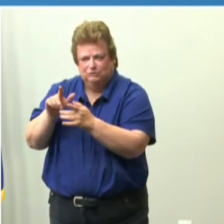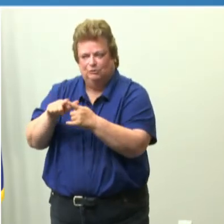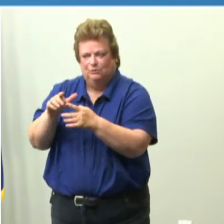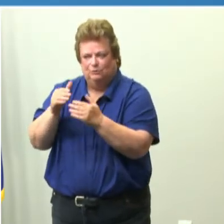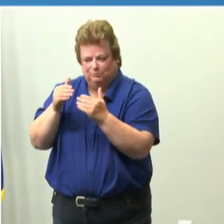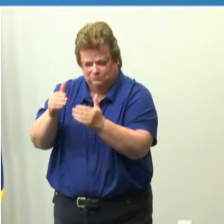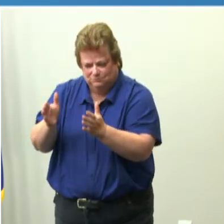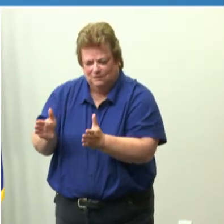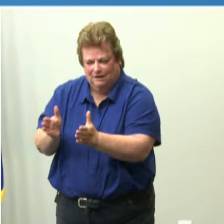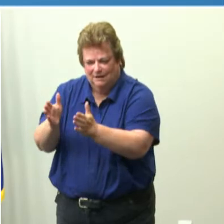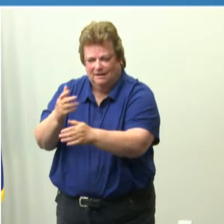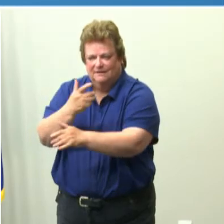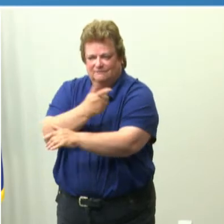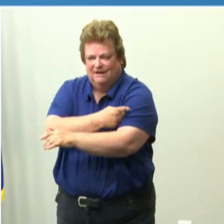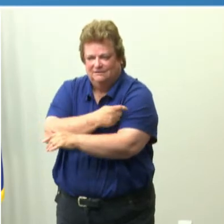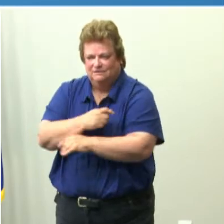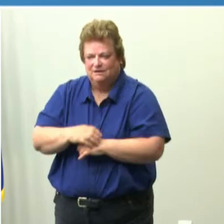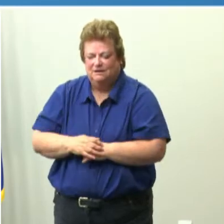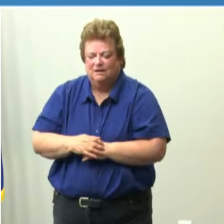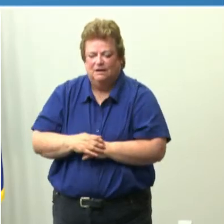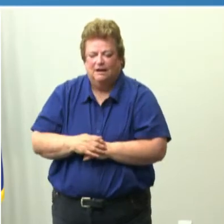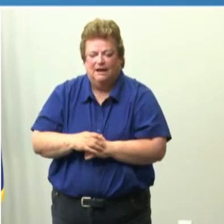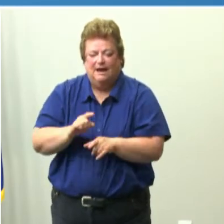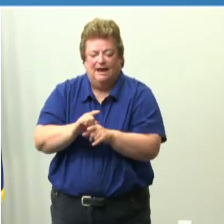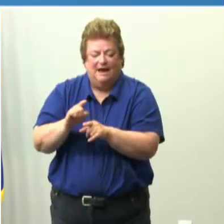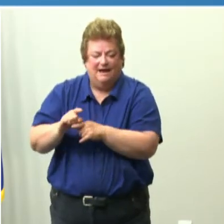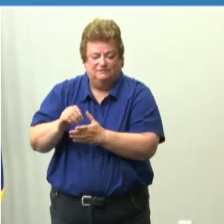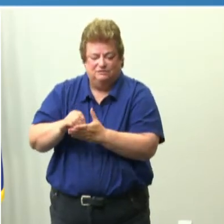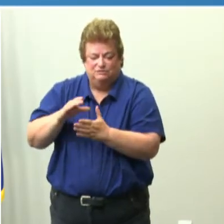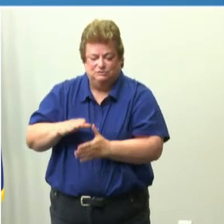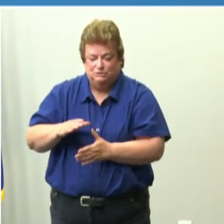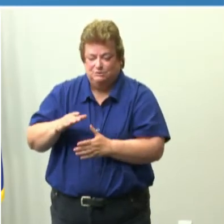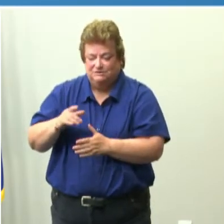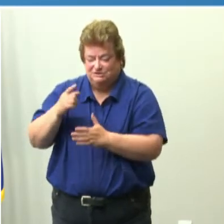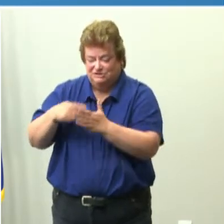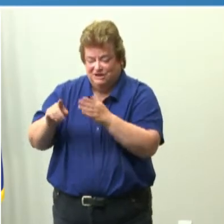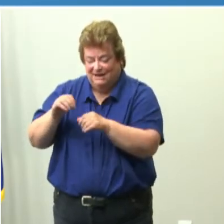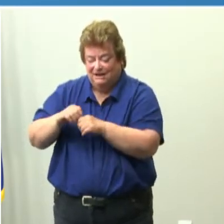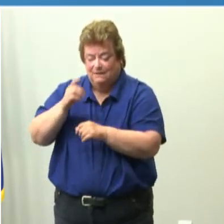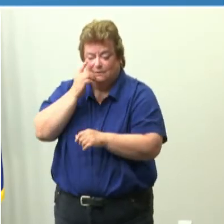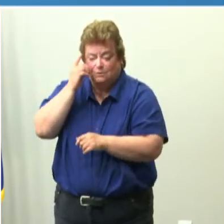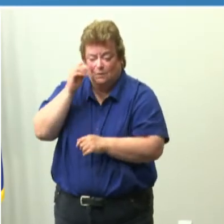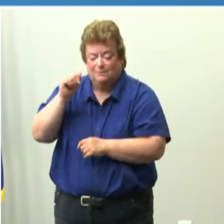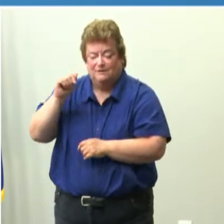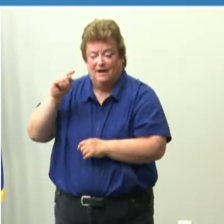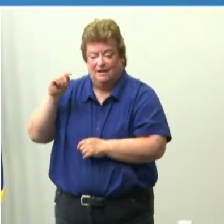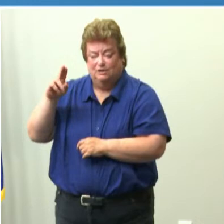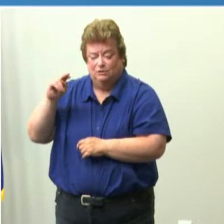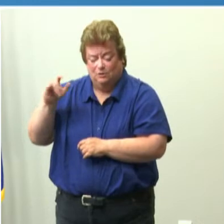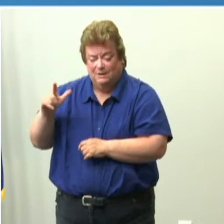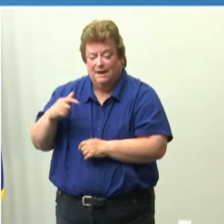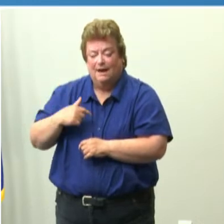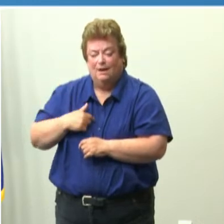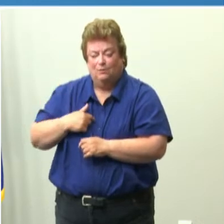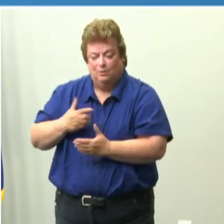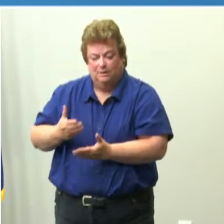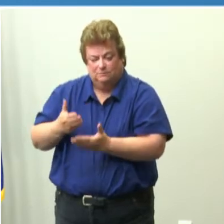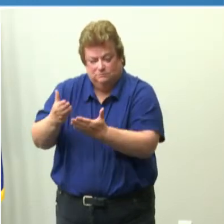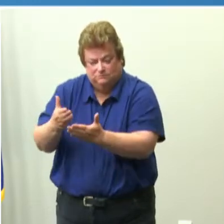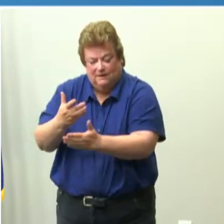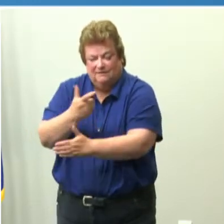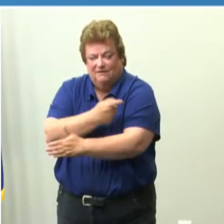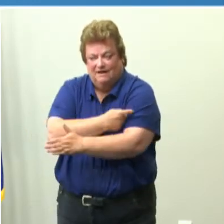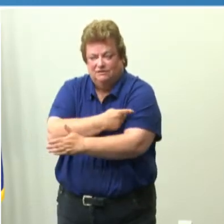offering vaccination right now as students check in at the dorm at UNL every day this week, so that hopefully that number